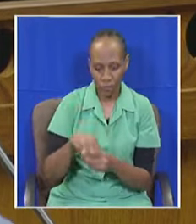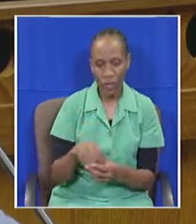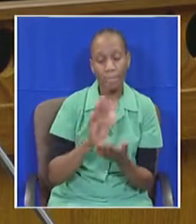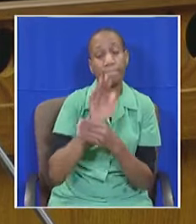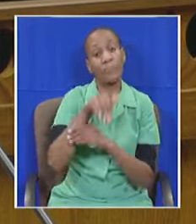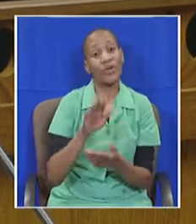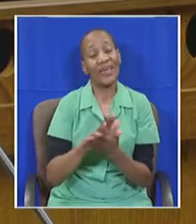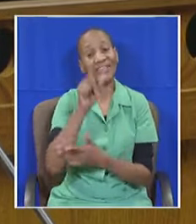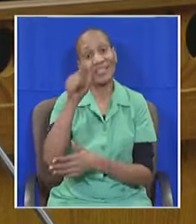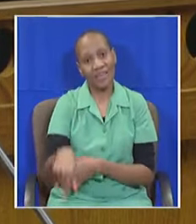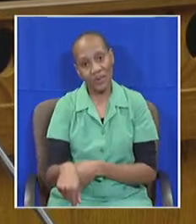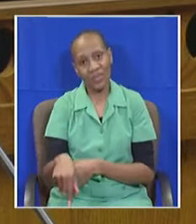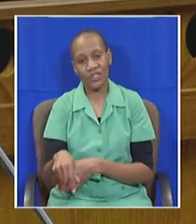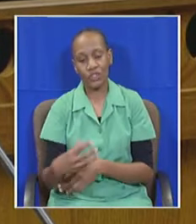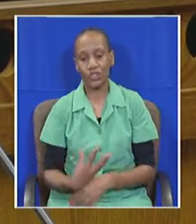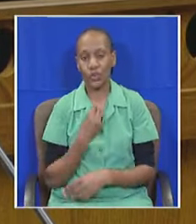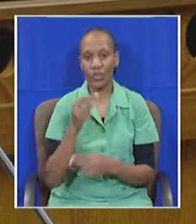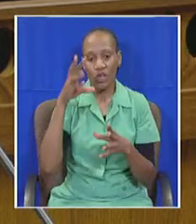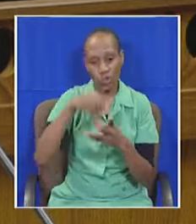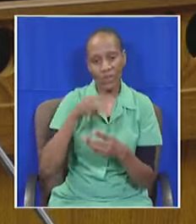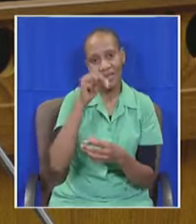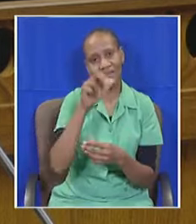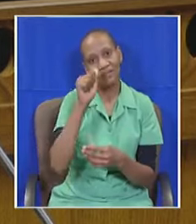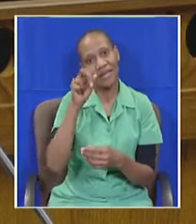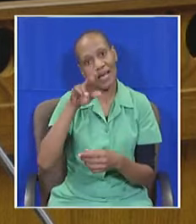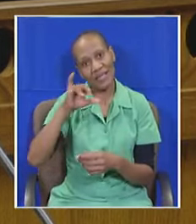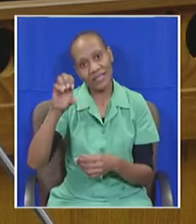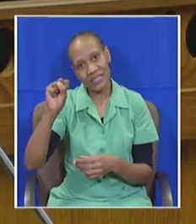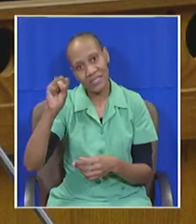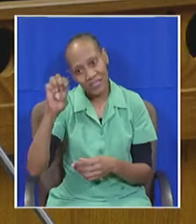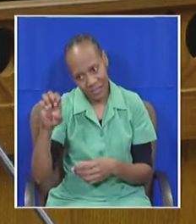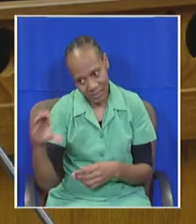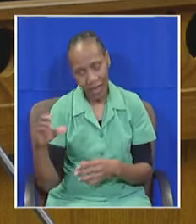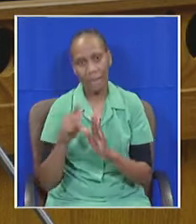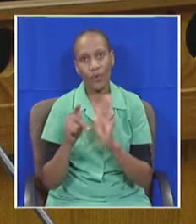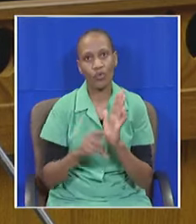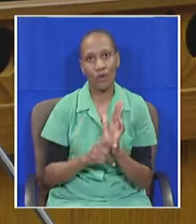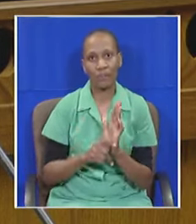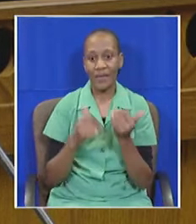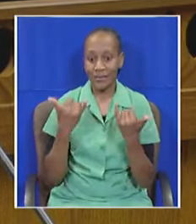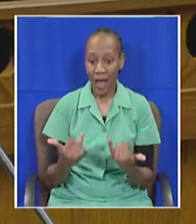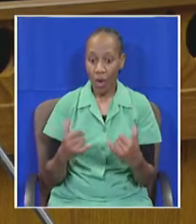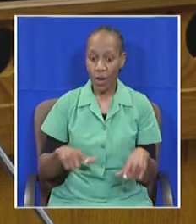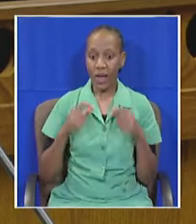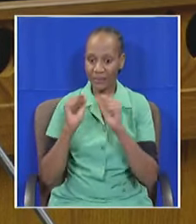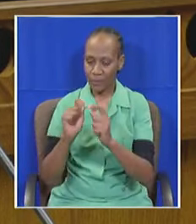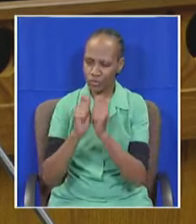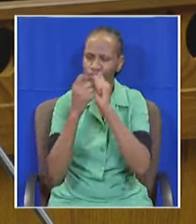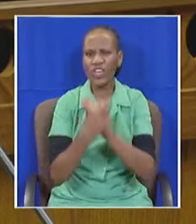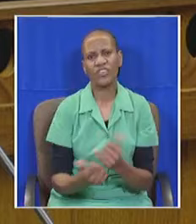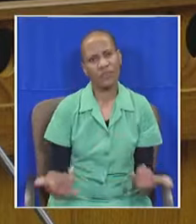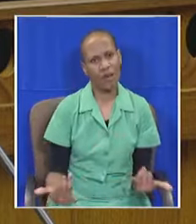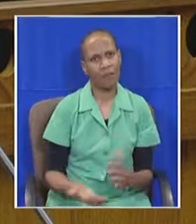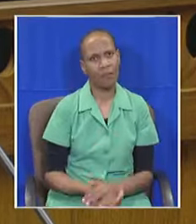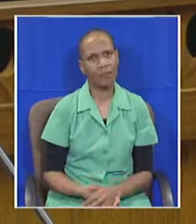young people have gone through the NARISEC program, and many of them have changed their lives as a result of that particular